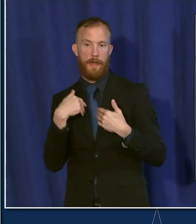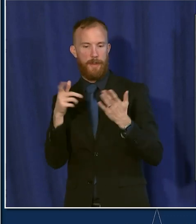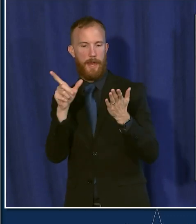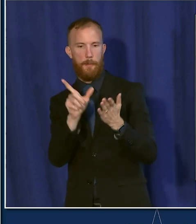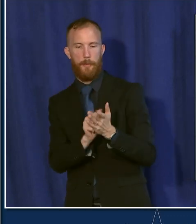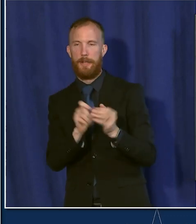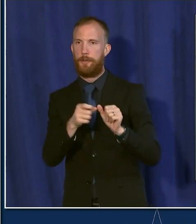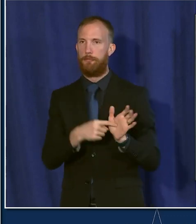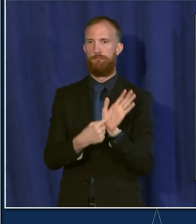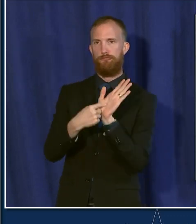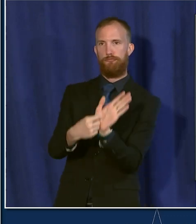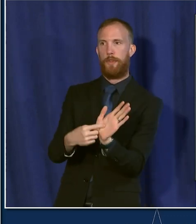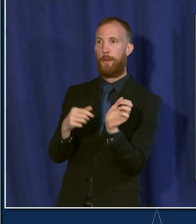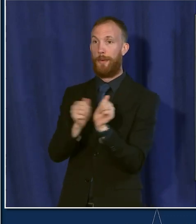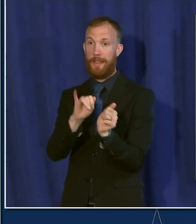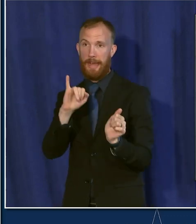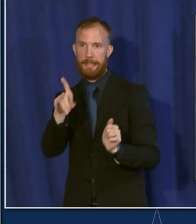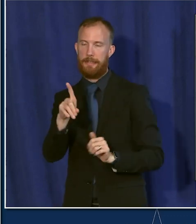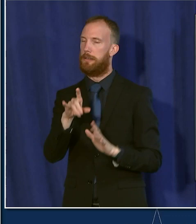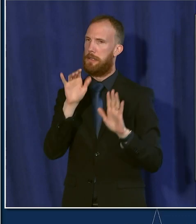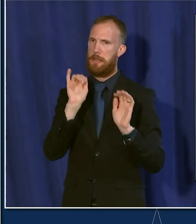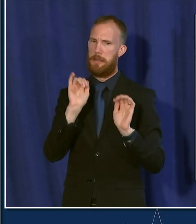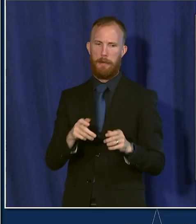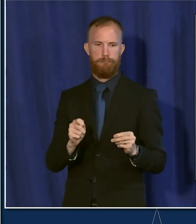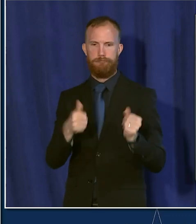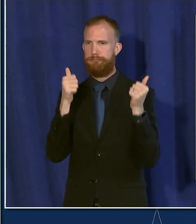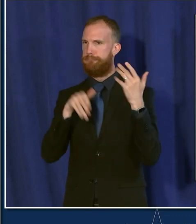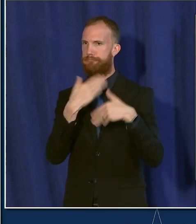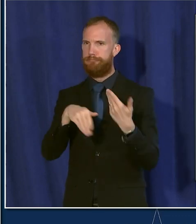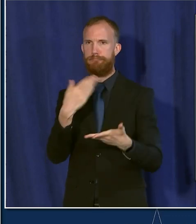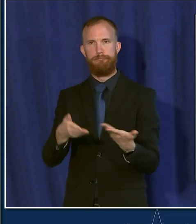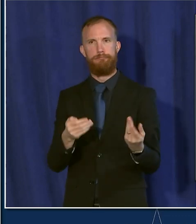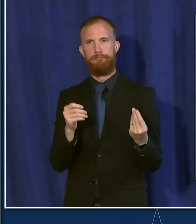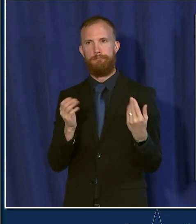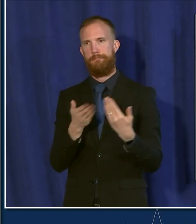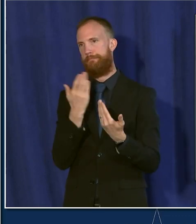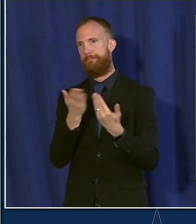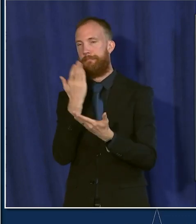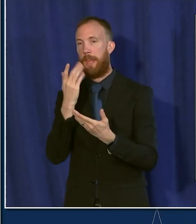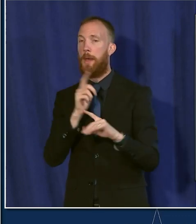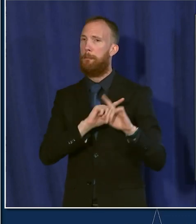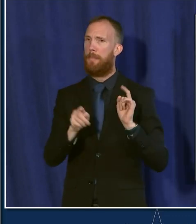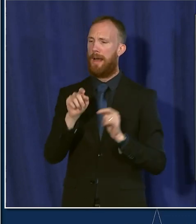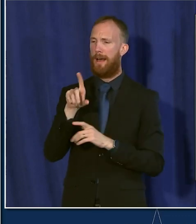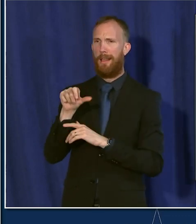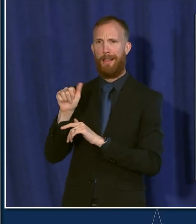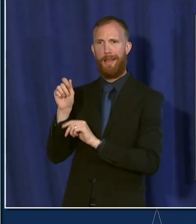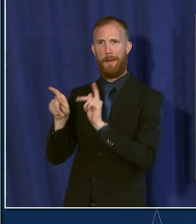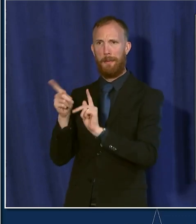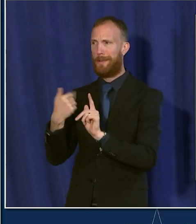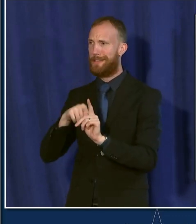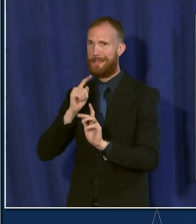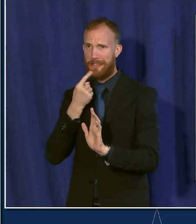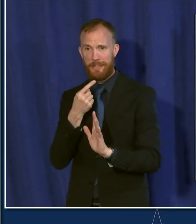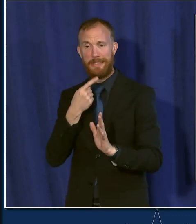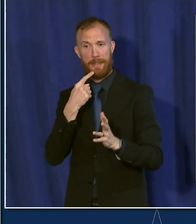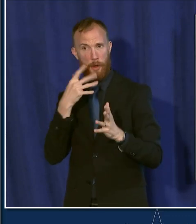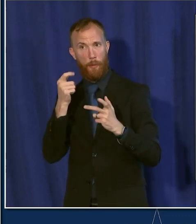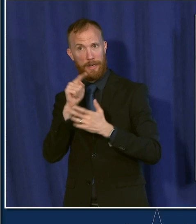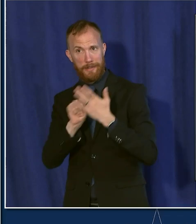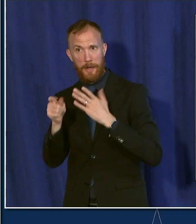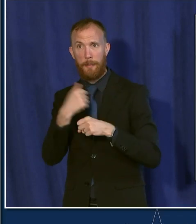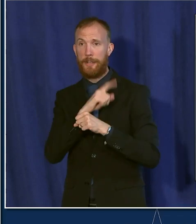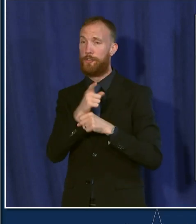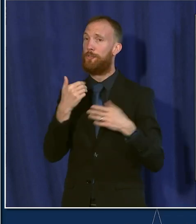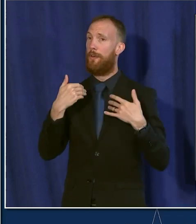identification is one way to speed that up. But, they're being serious. Like, we want to check this and we want to make sure that people have those requirements. So maybe